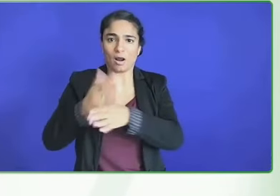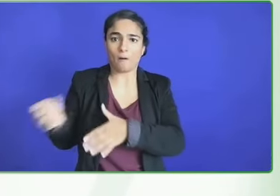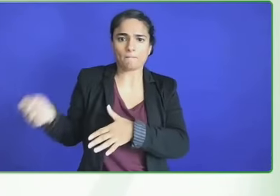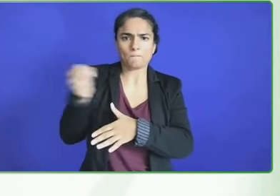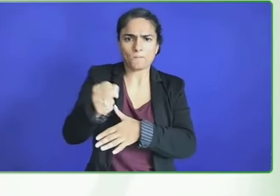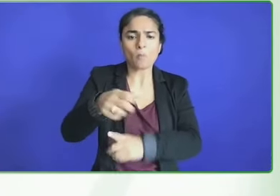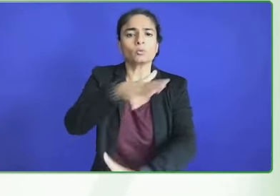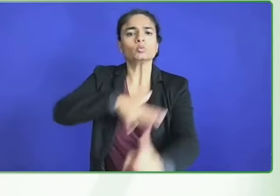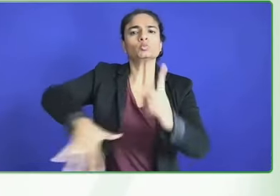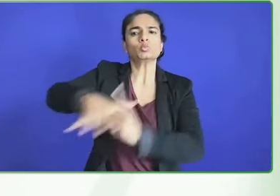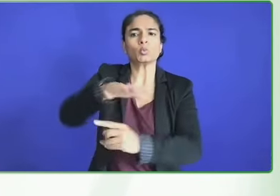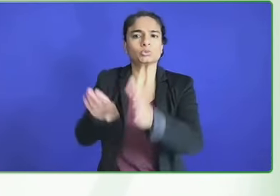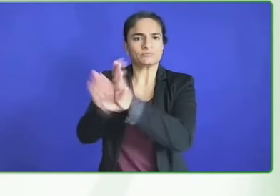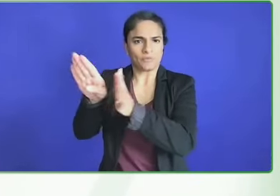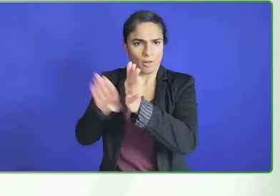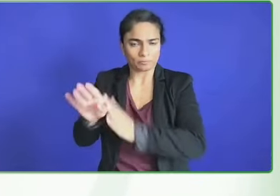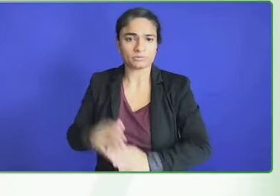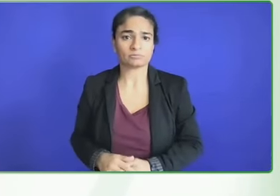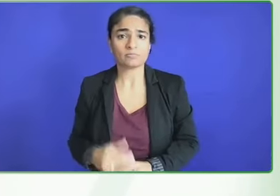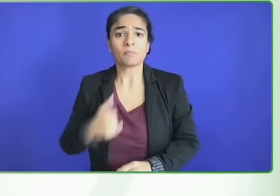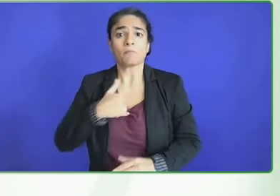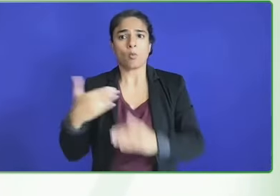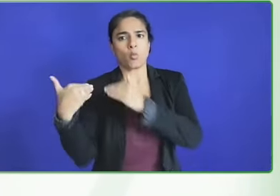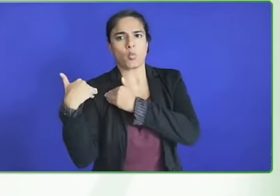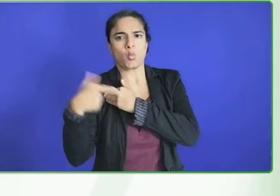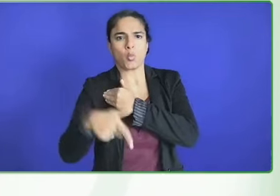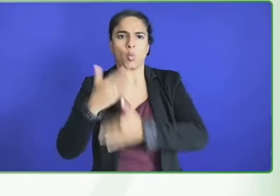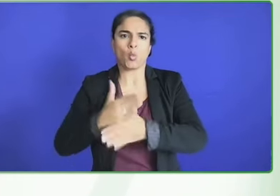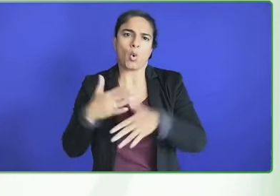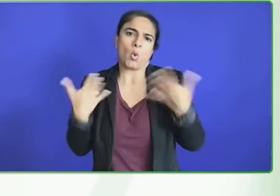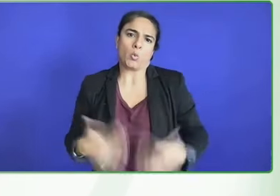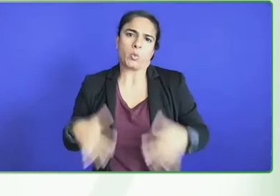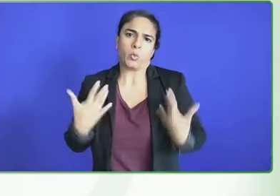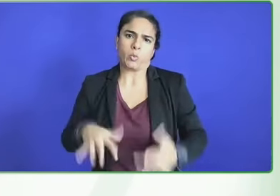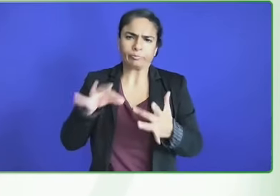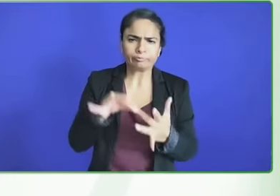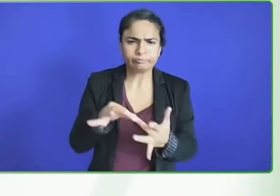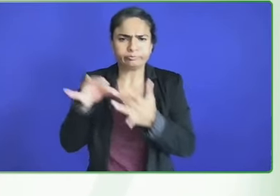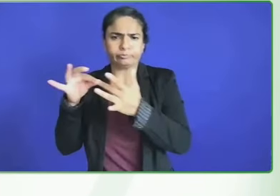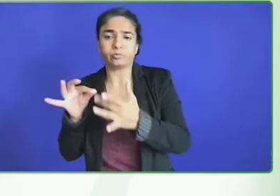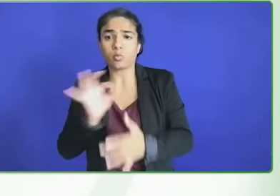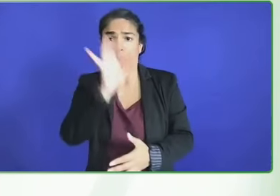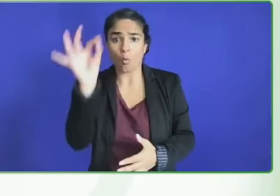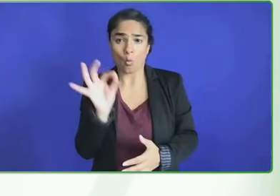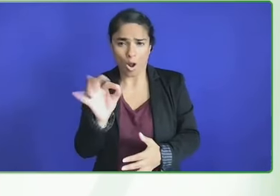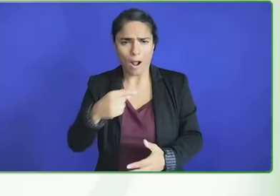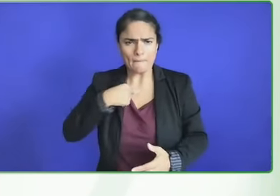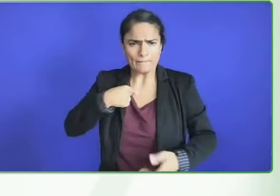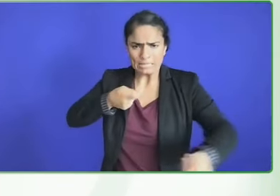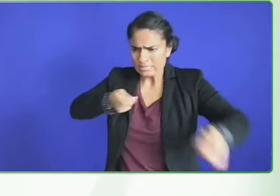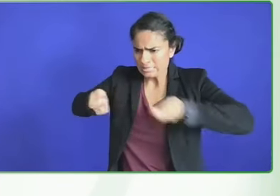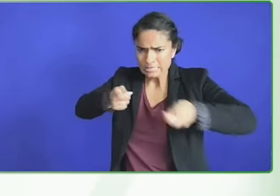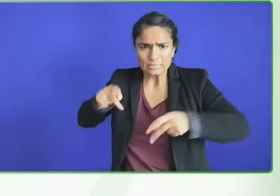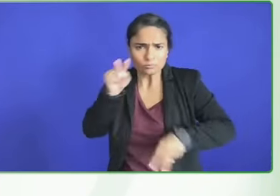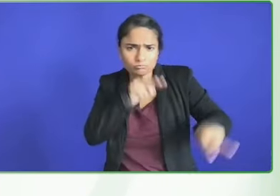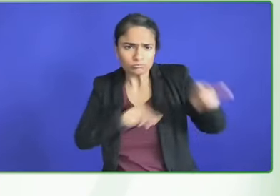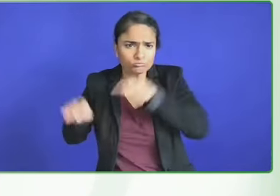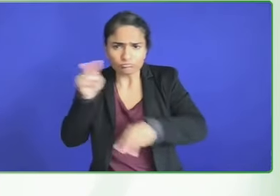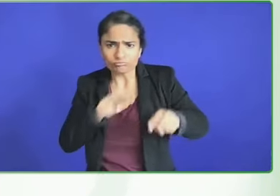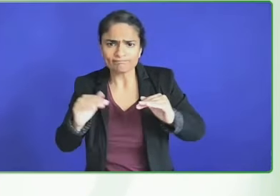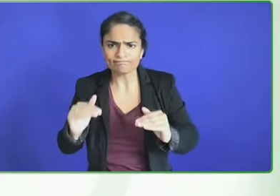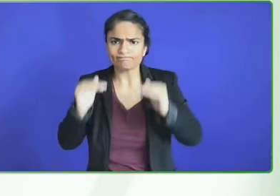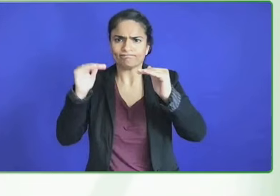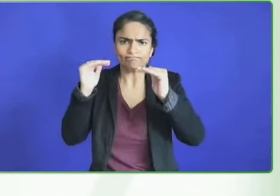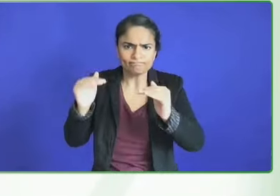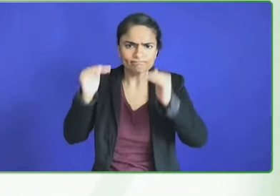is being missed, and it provides another level of oversight. I can review the feedback that's coming in from across the country, and